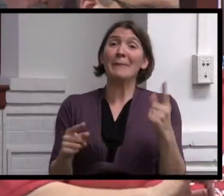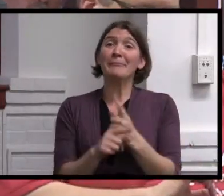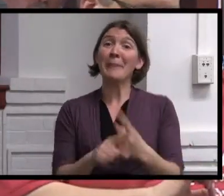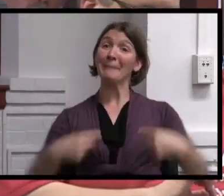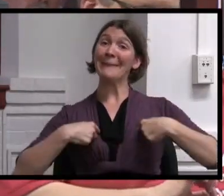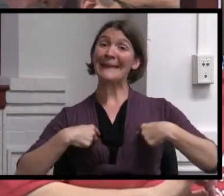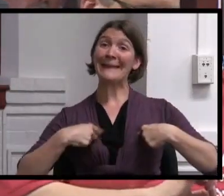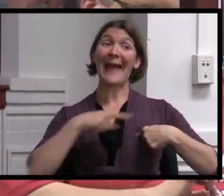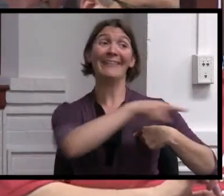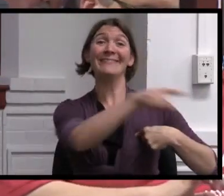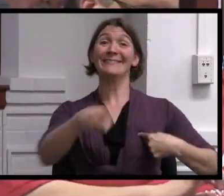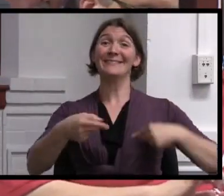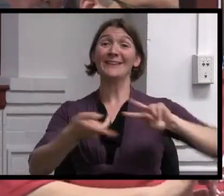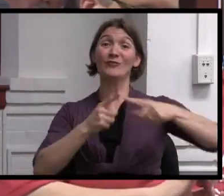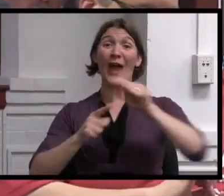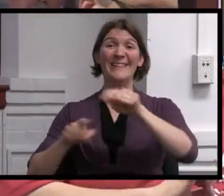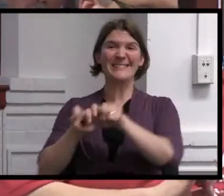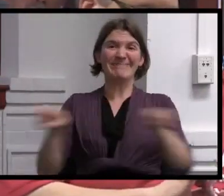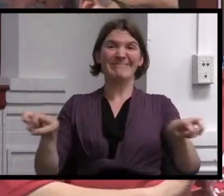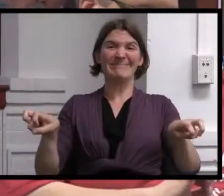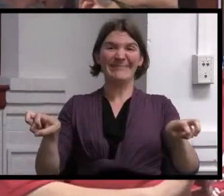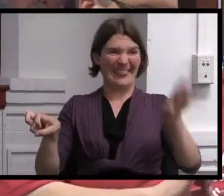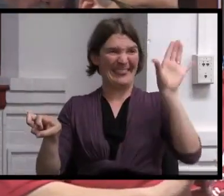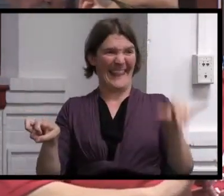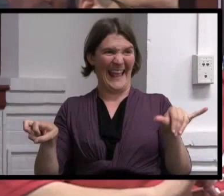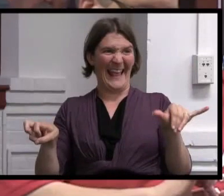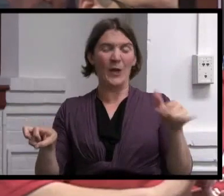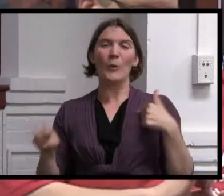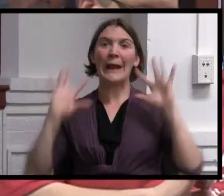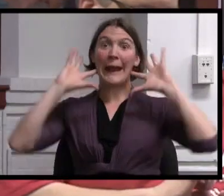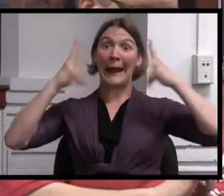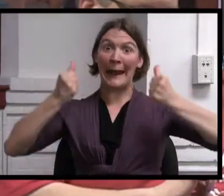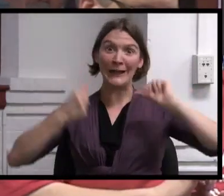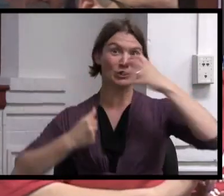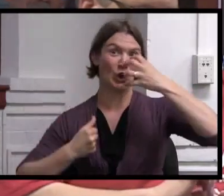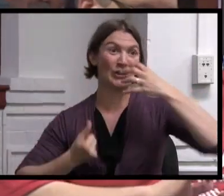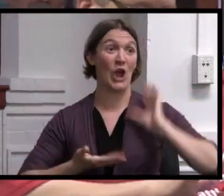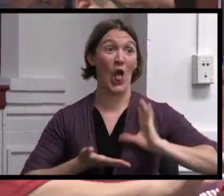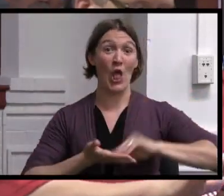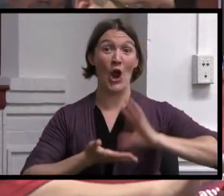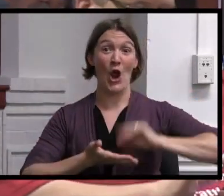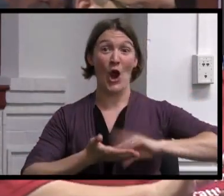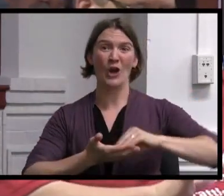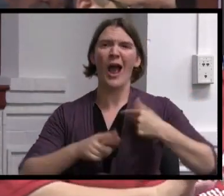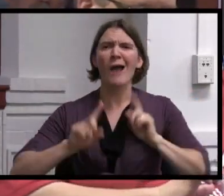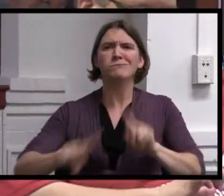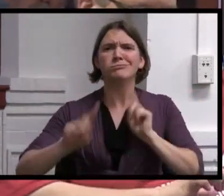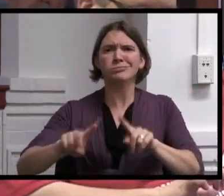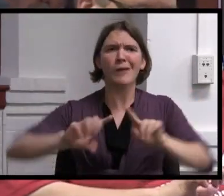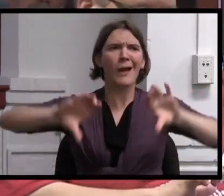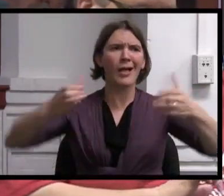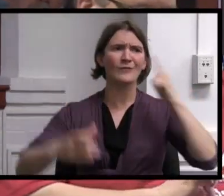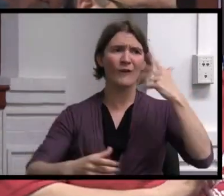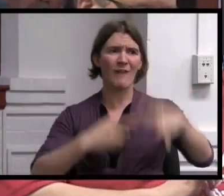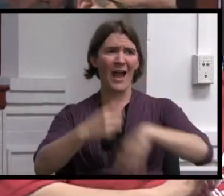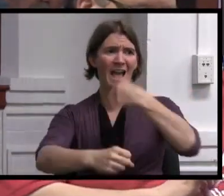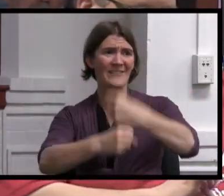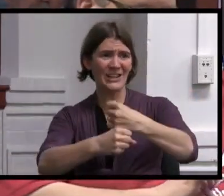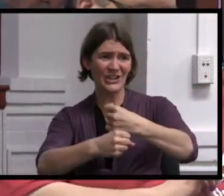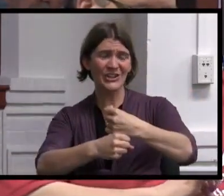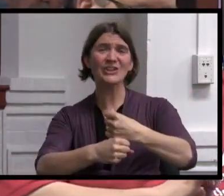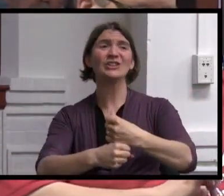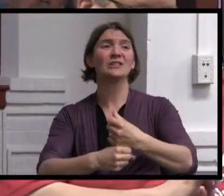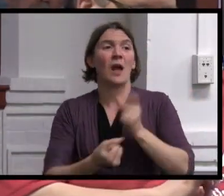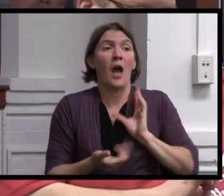like me and like my fellow circus crazies here. I have been attending NECA classes for about 5 years